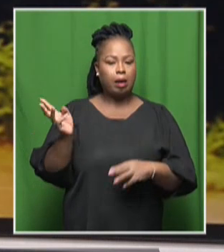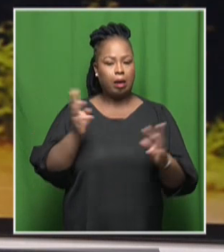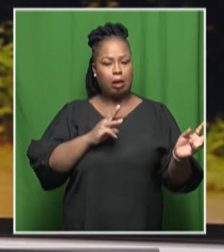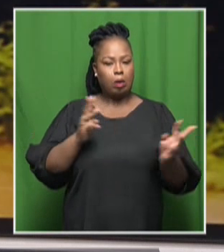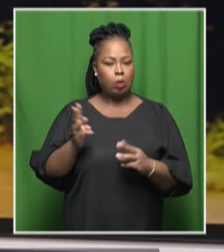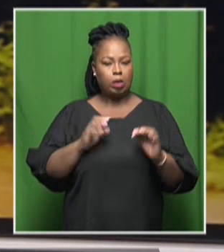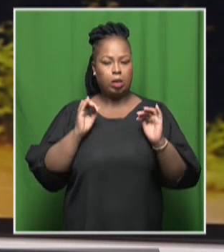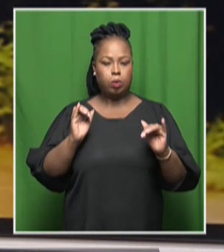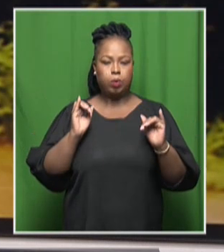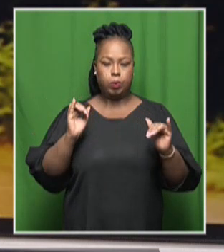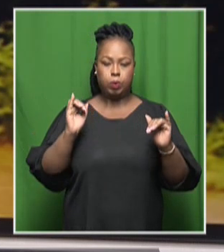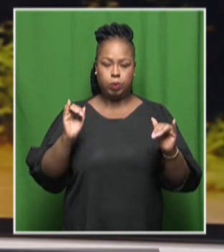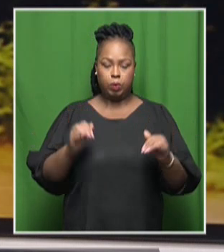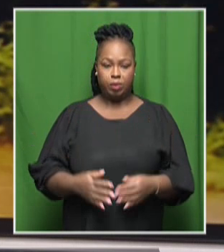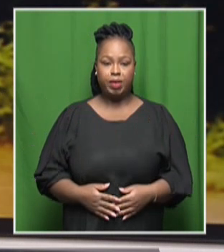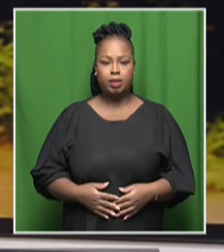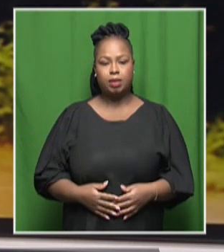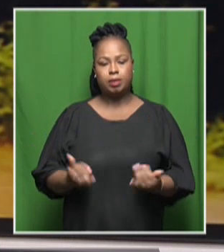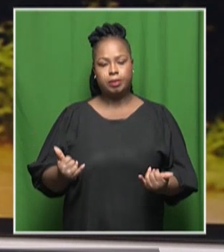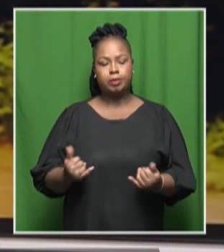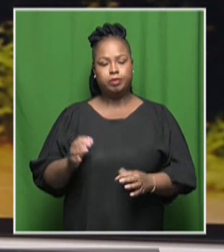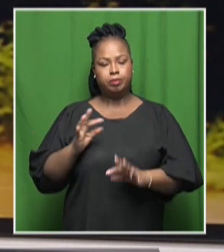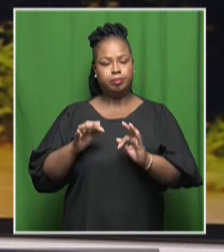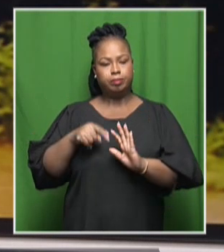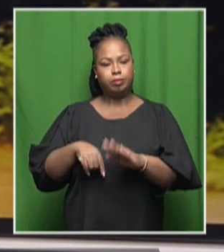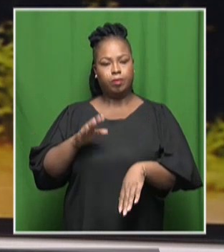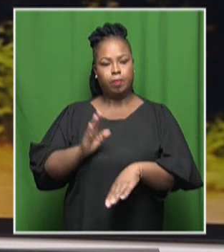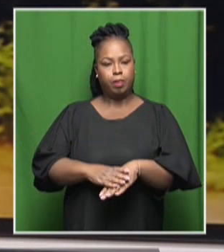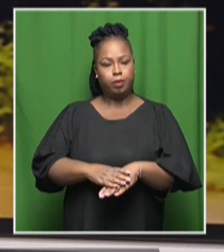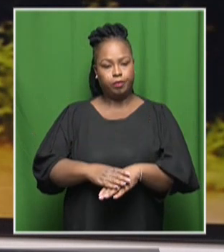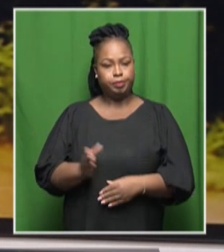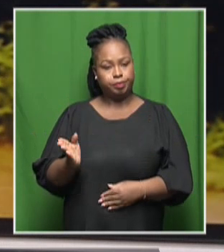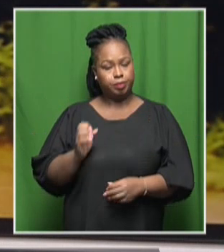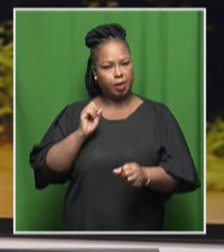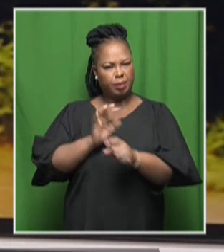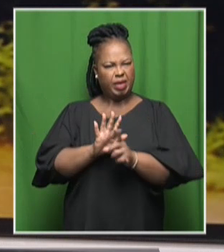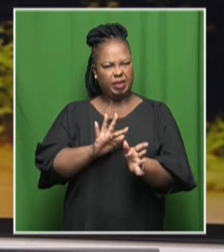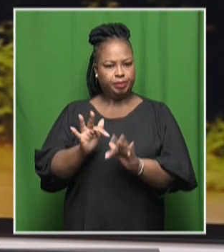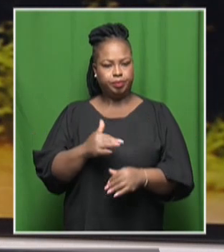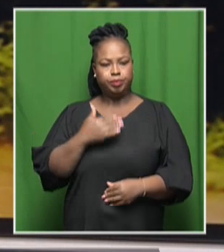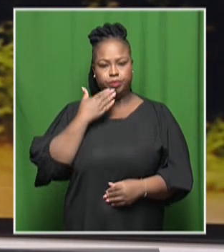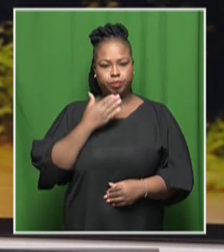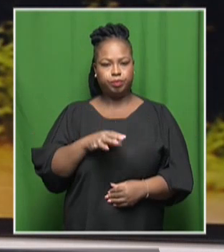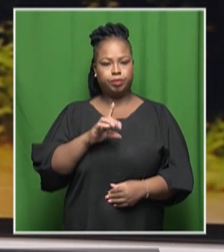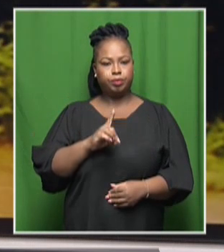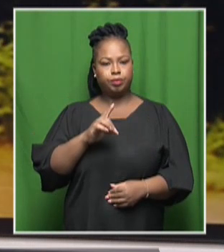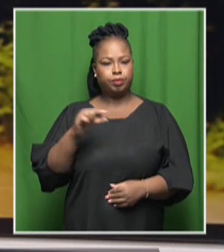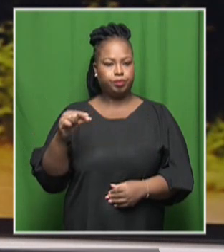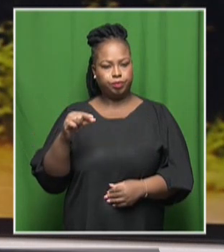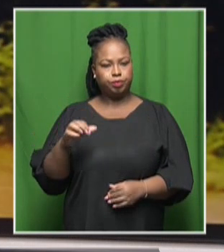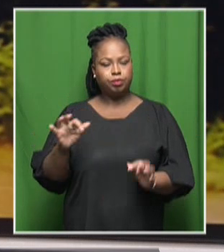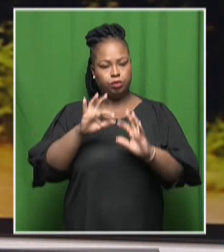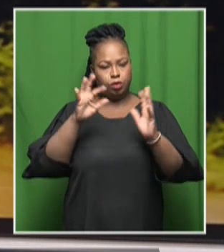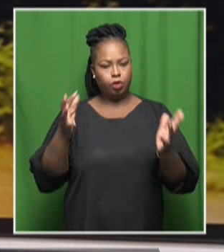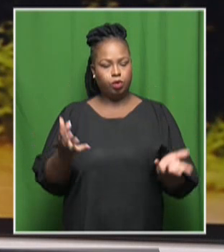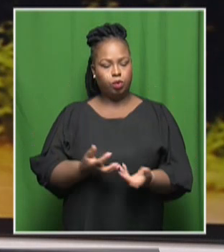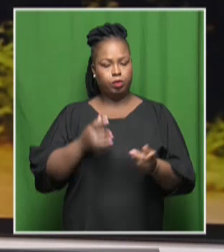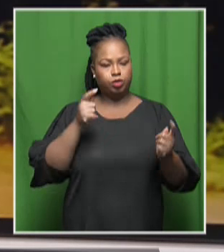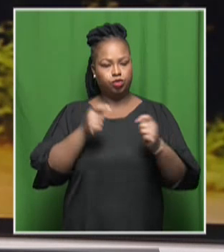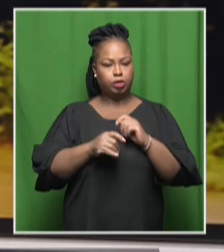posed by extreme weather events. Now, to help us take a look at these floods and their impact, we join now by the Director of Global